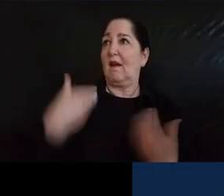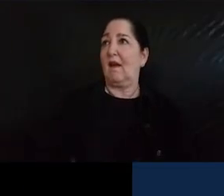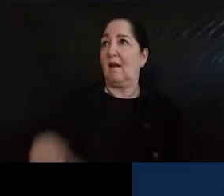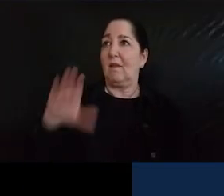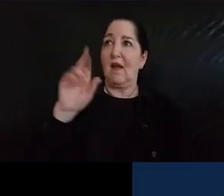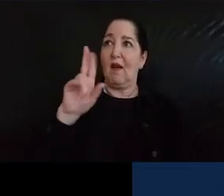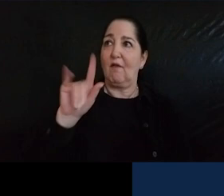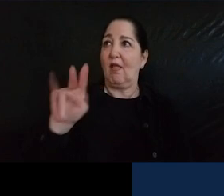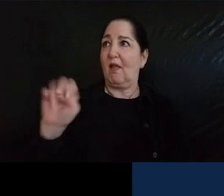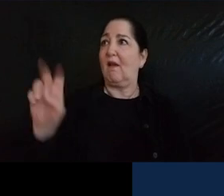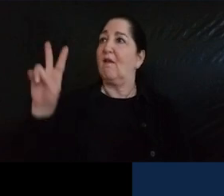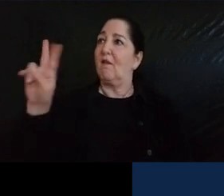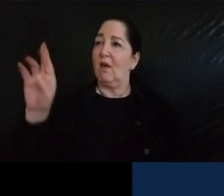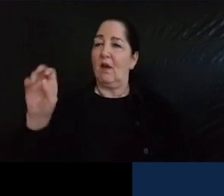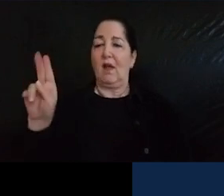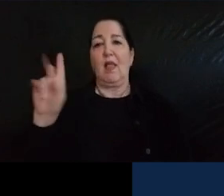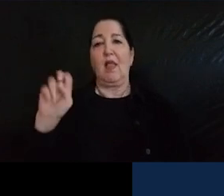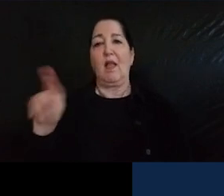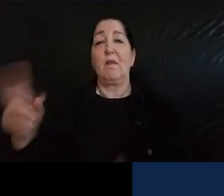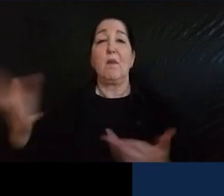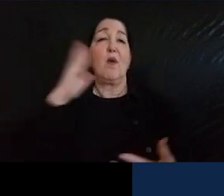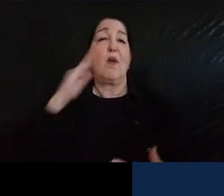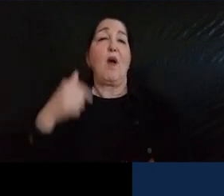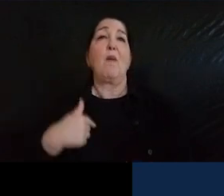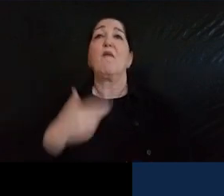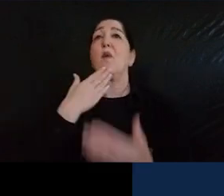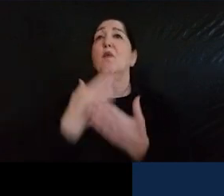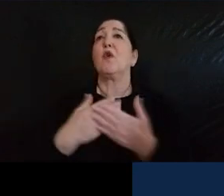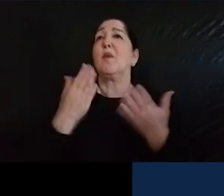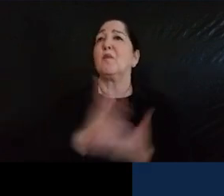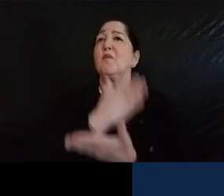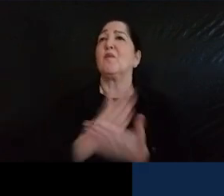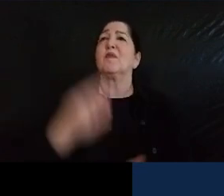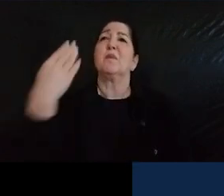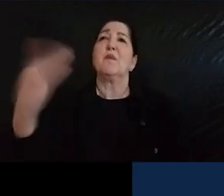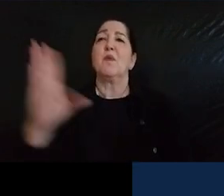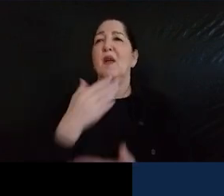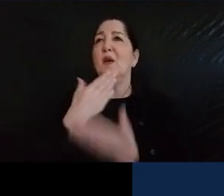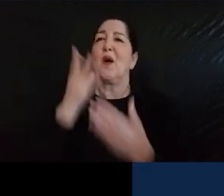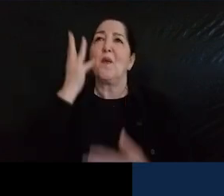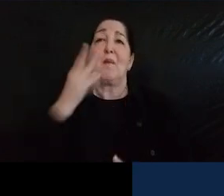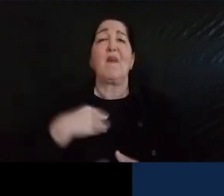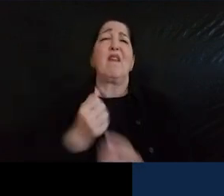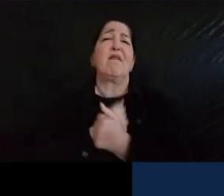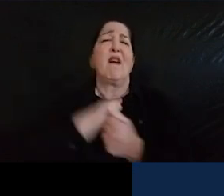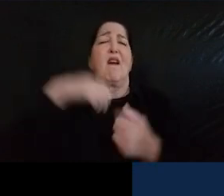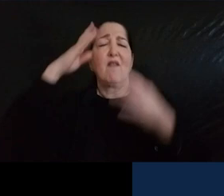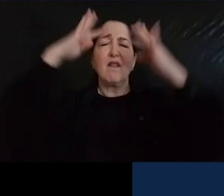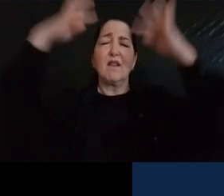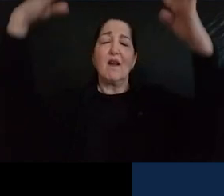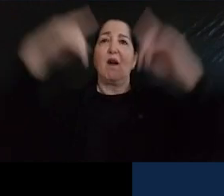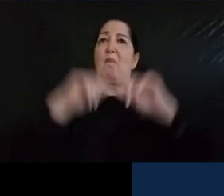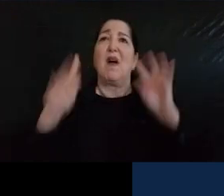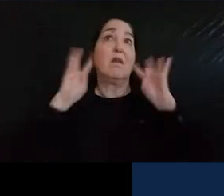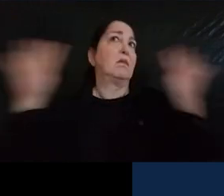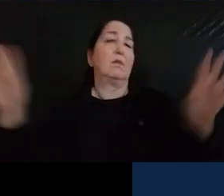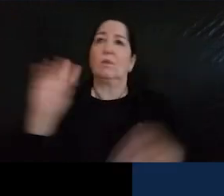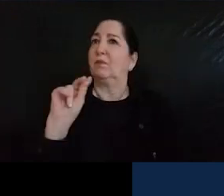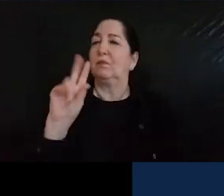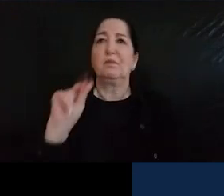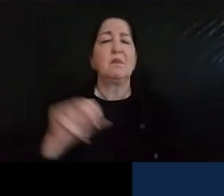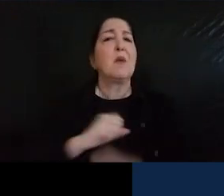Hi, I'm Caroline Vreeland. You might know me from some good blues and some good wine. Now, I love a good buzz, but not in my